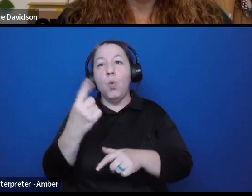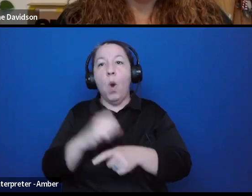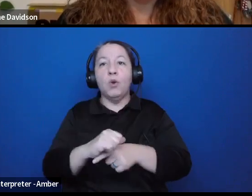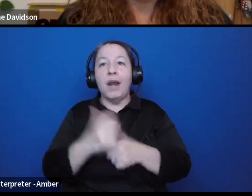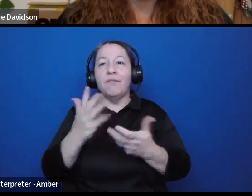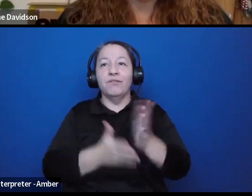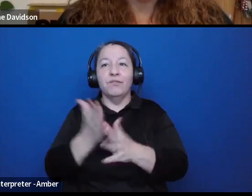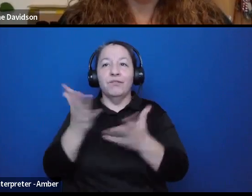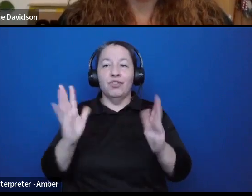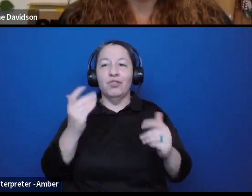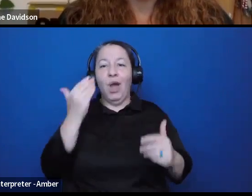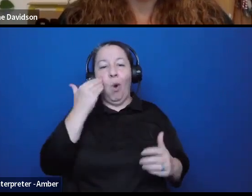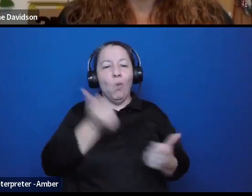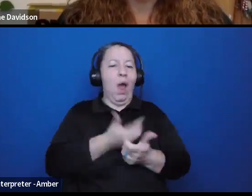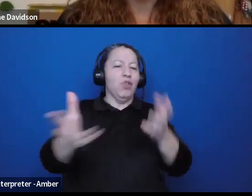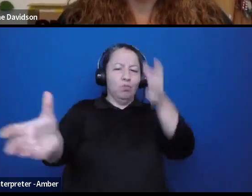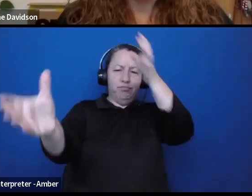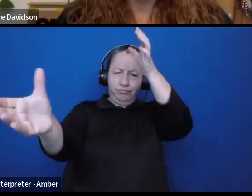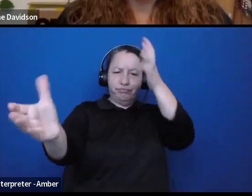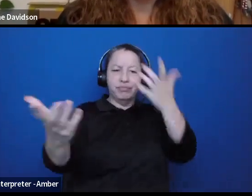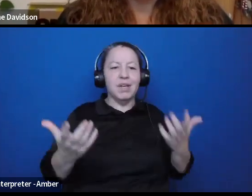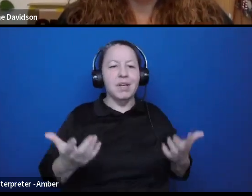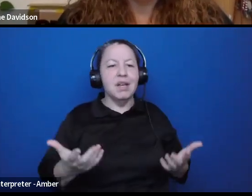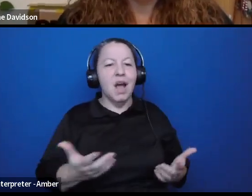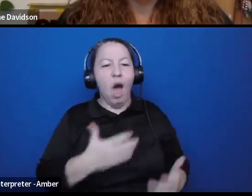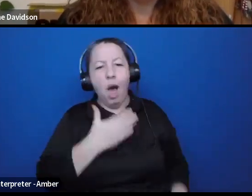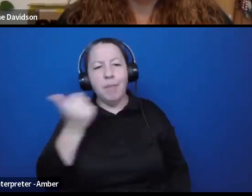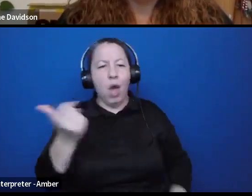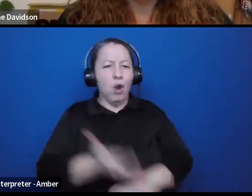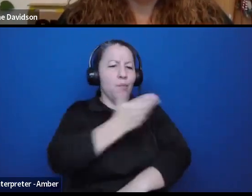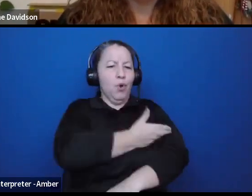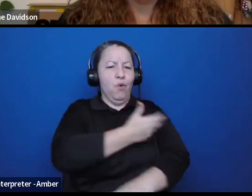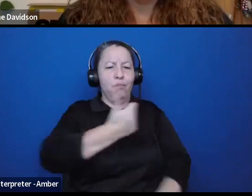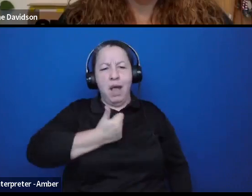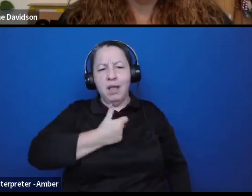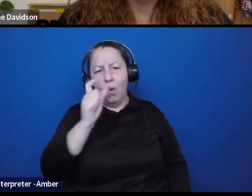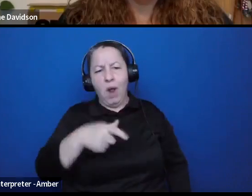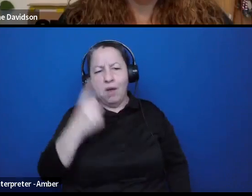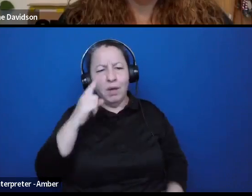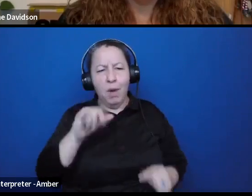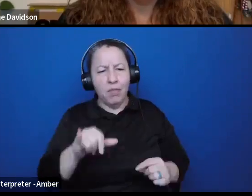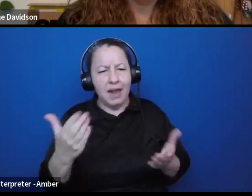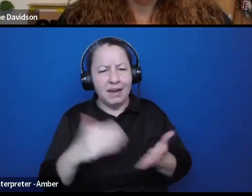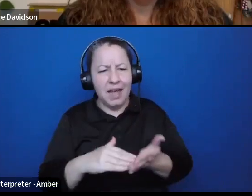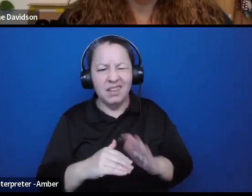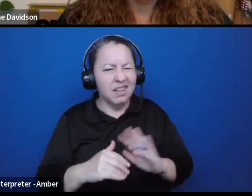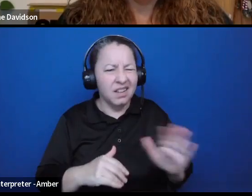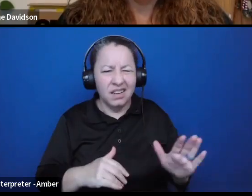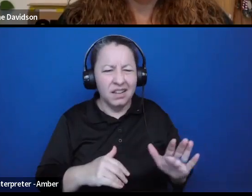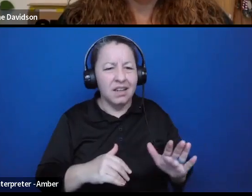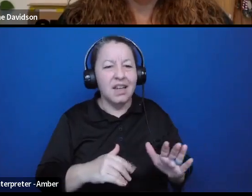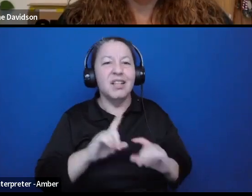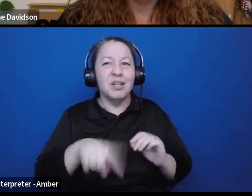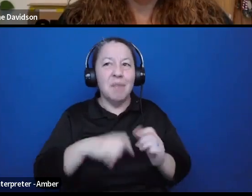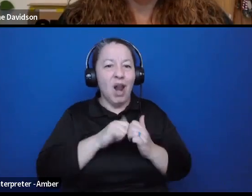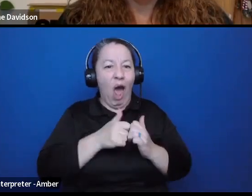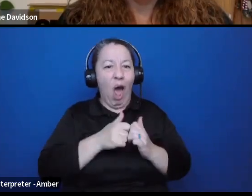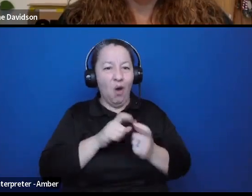better, and now I don't have to ever think about that again, right? It's about how do you move through the world differently,